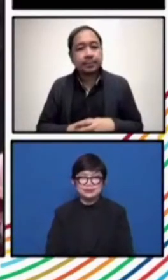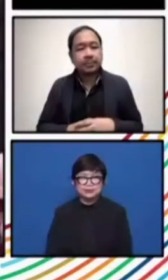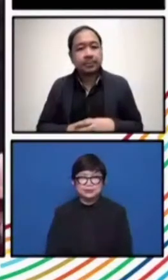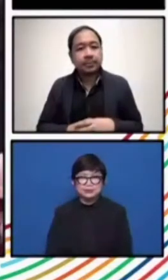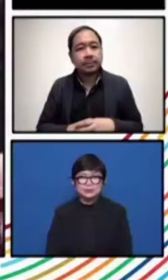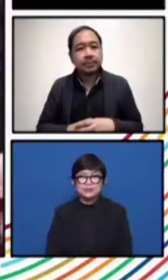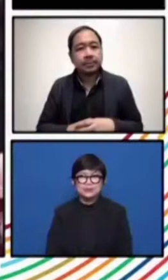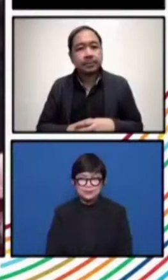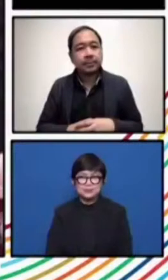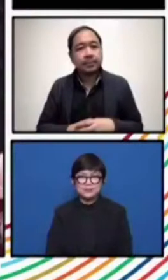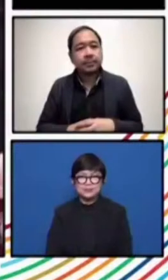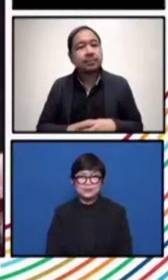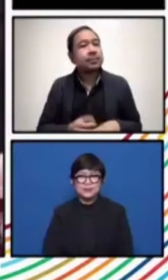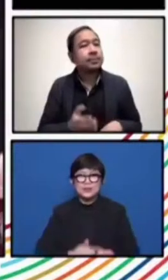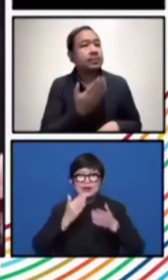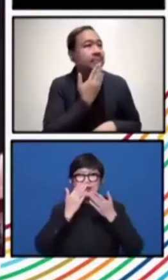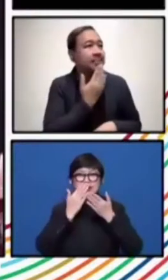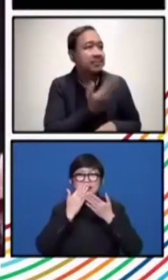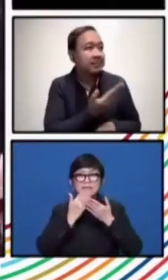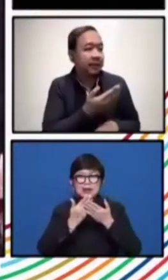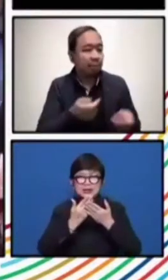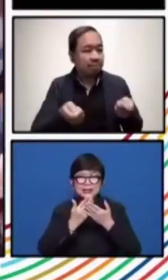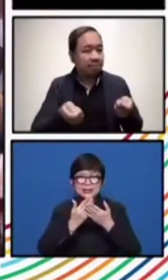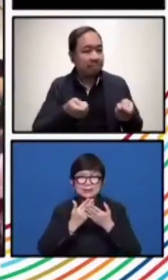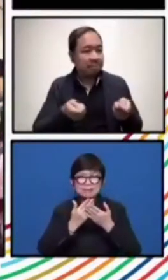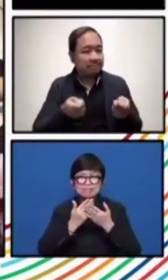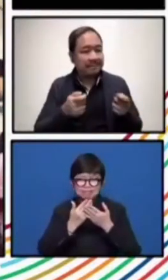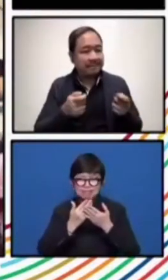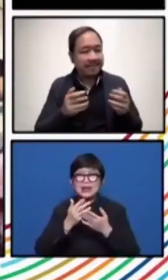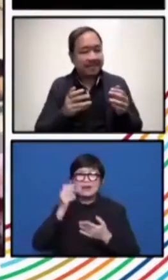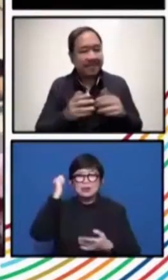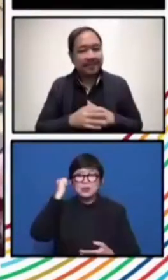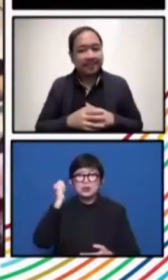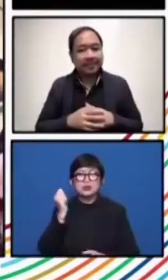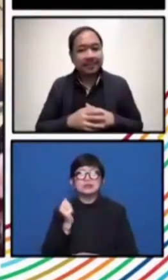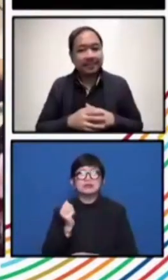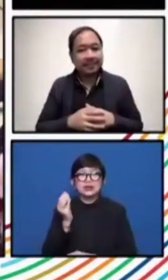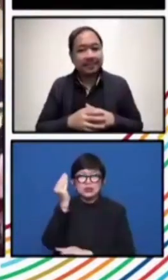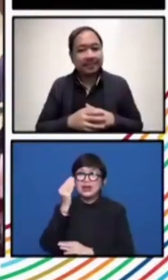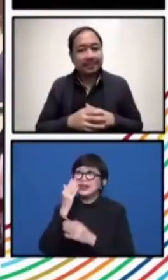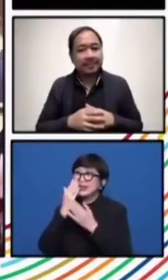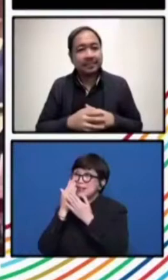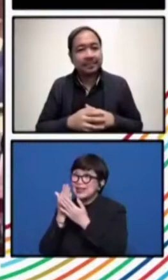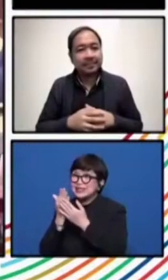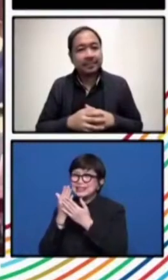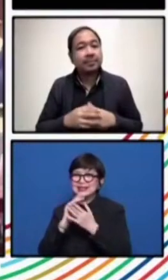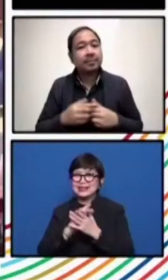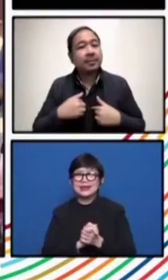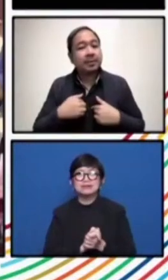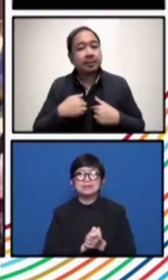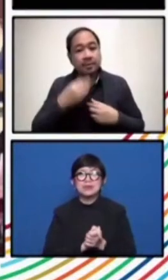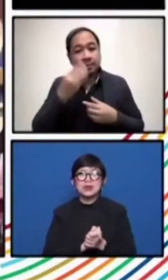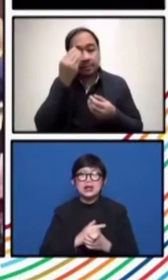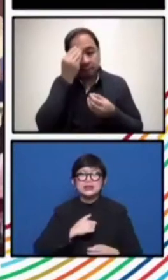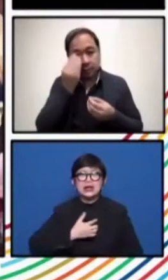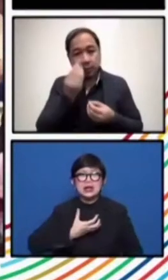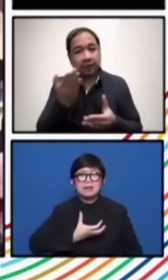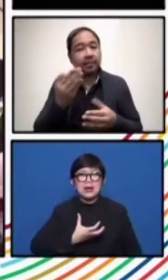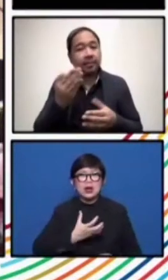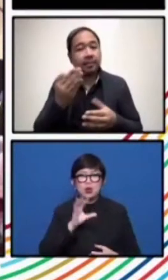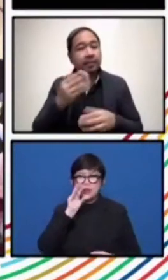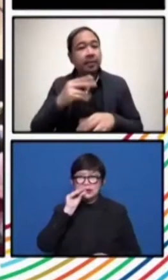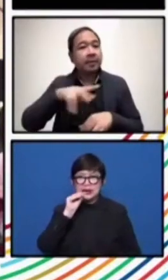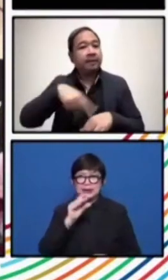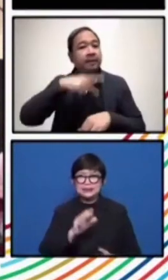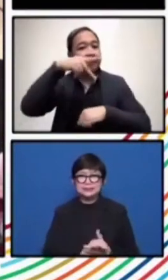okay thank you madam chair um I would like to um speak before the this buddy about the Philippine